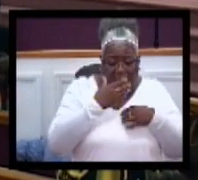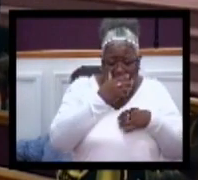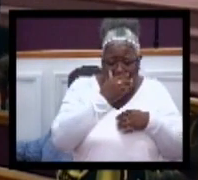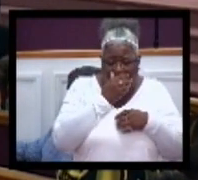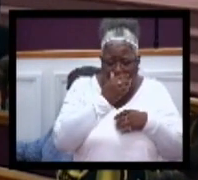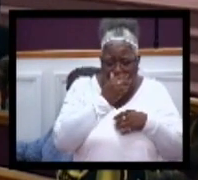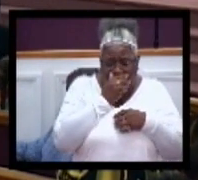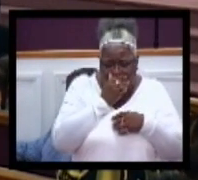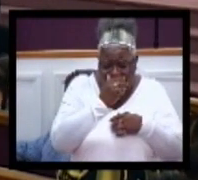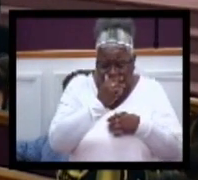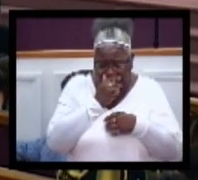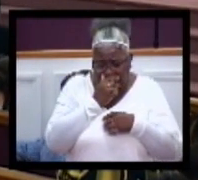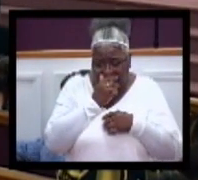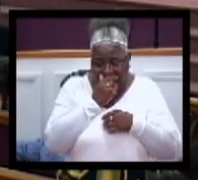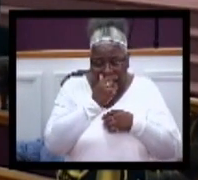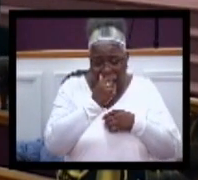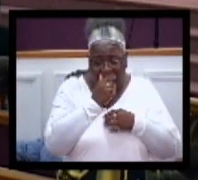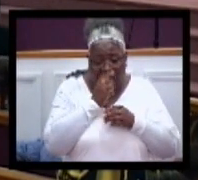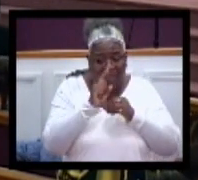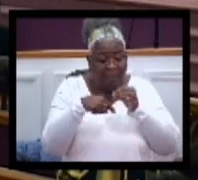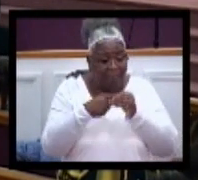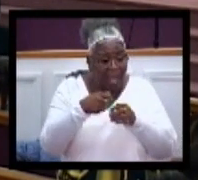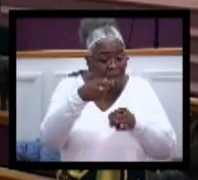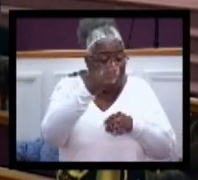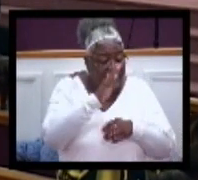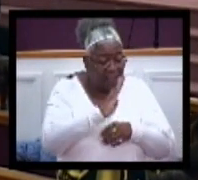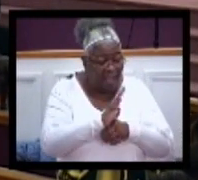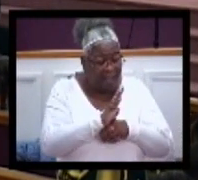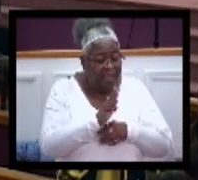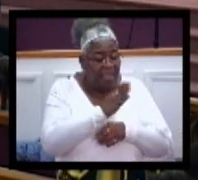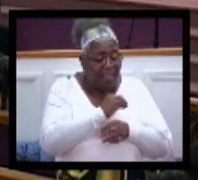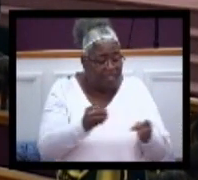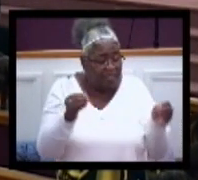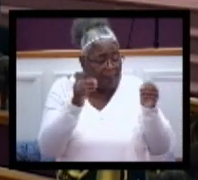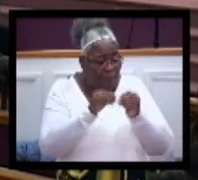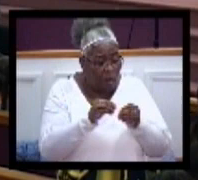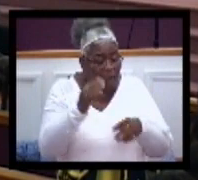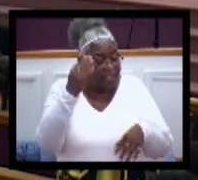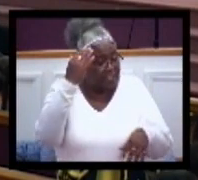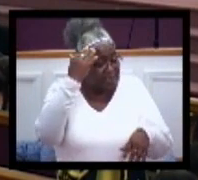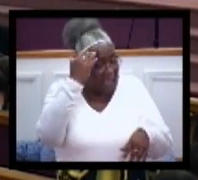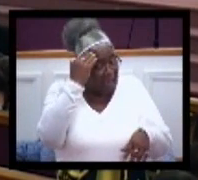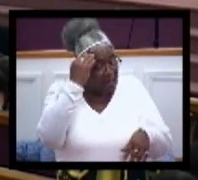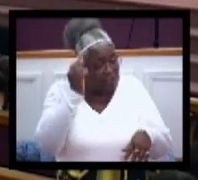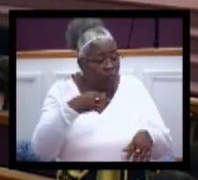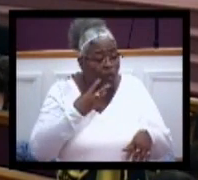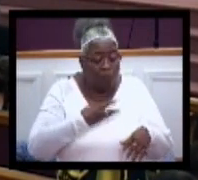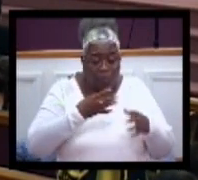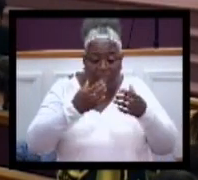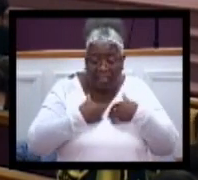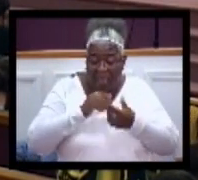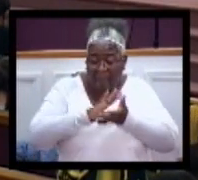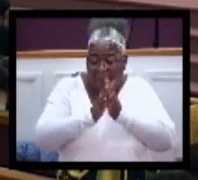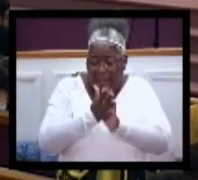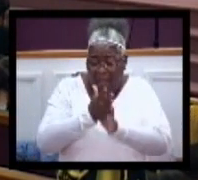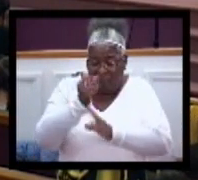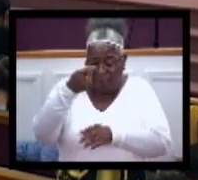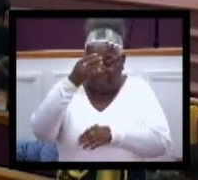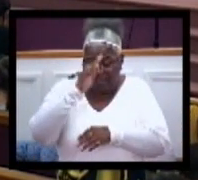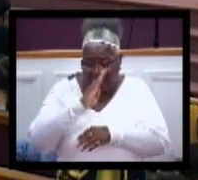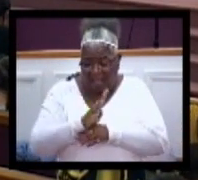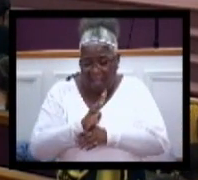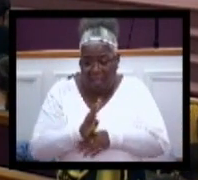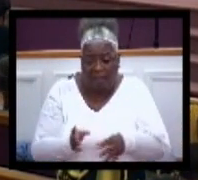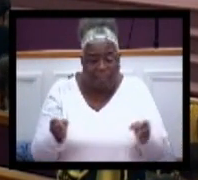y'all with me? About God, and the more knowledge you get about God,